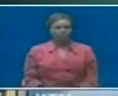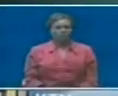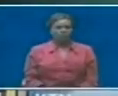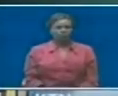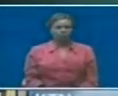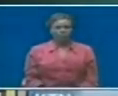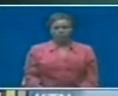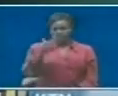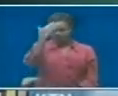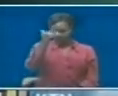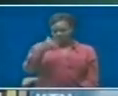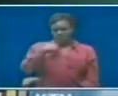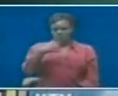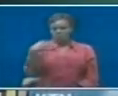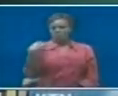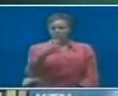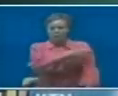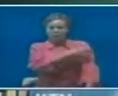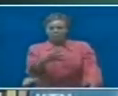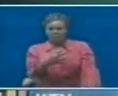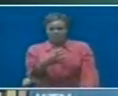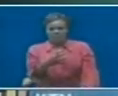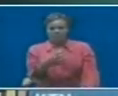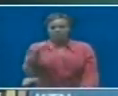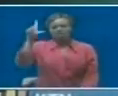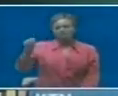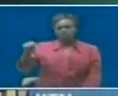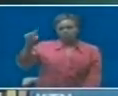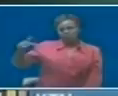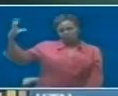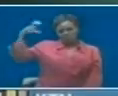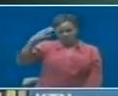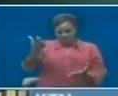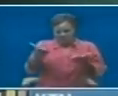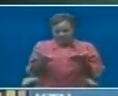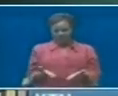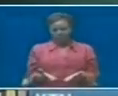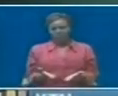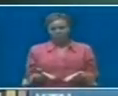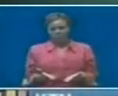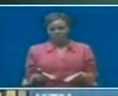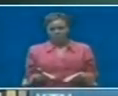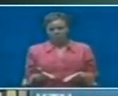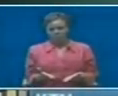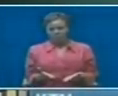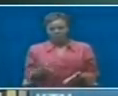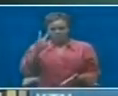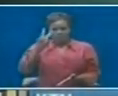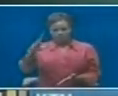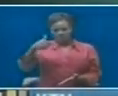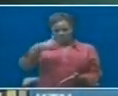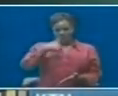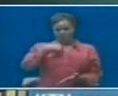year, because of the new capacities of cheap energy, but for now, what our view is that you would